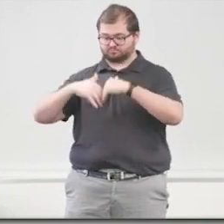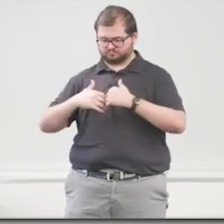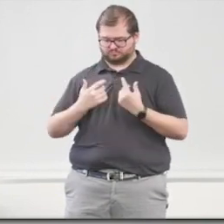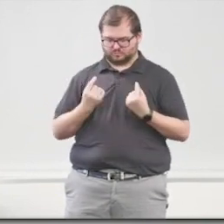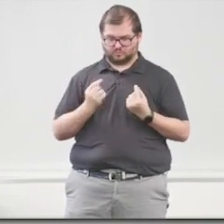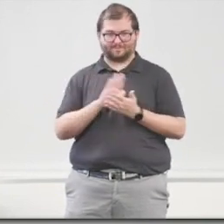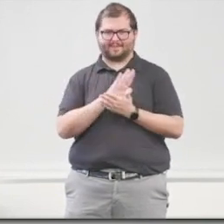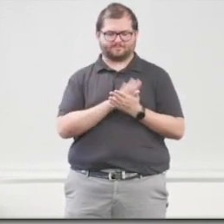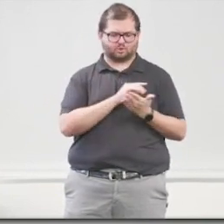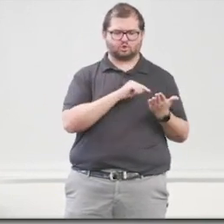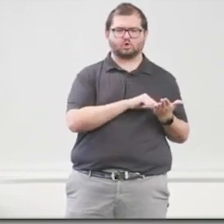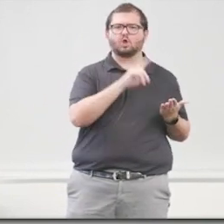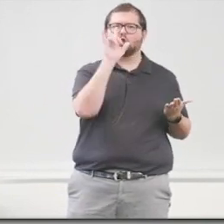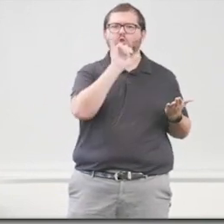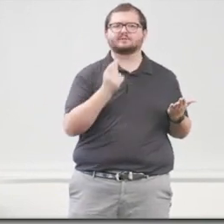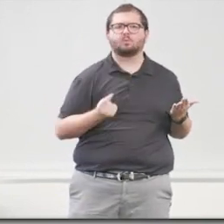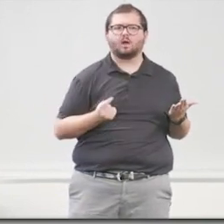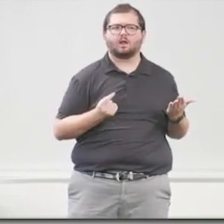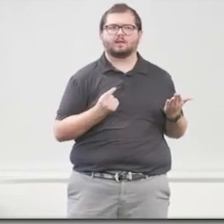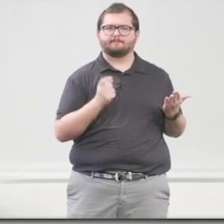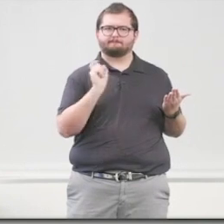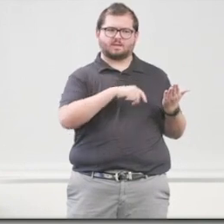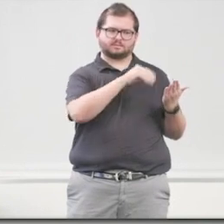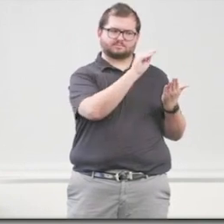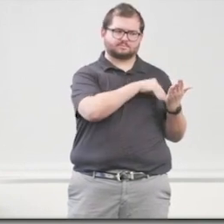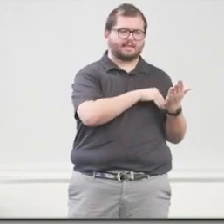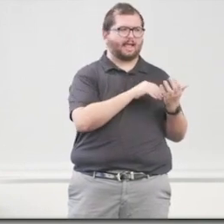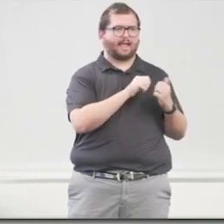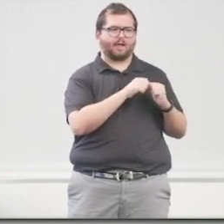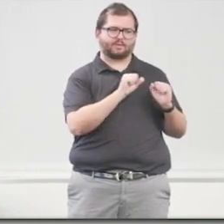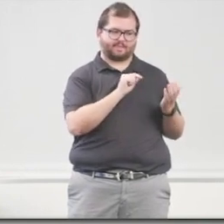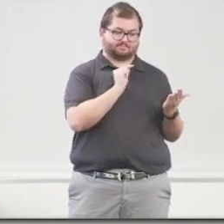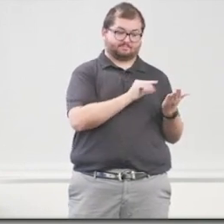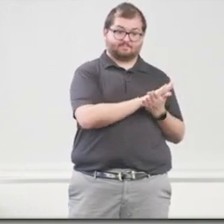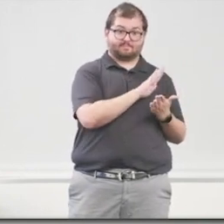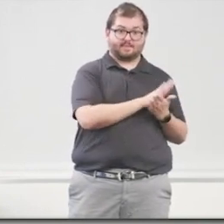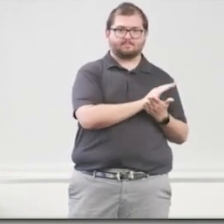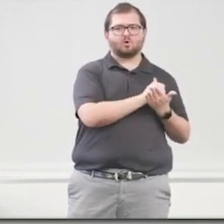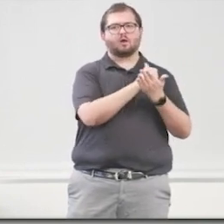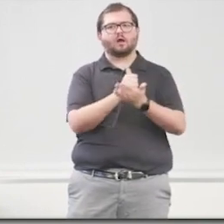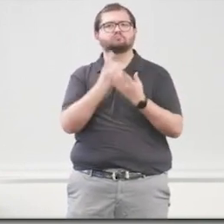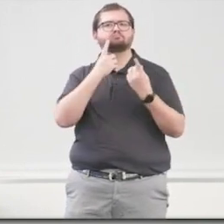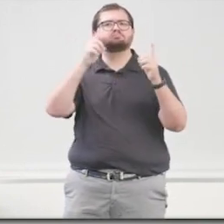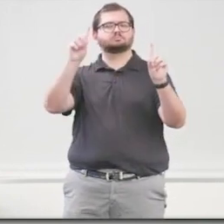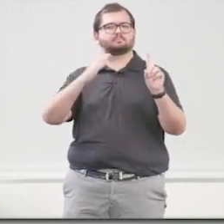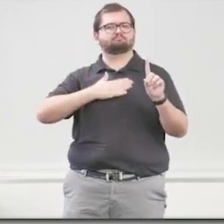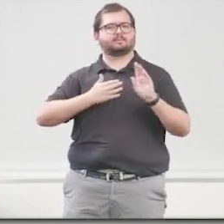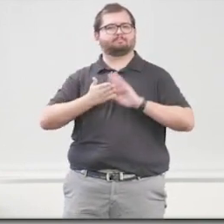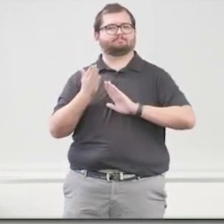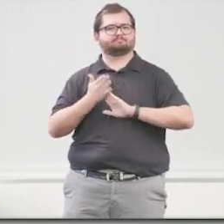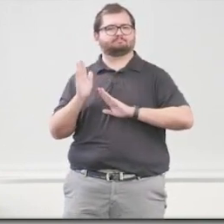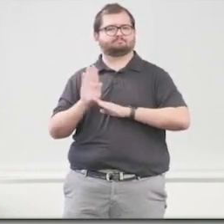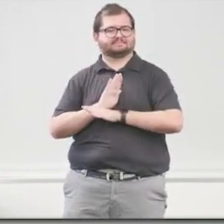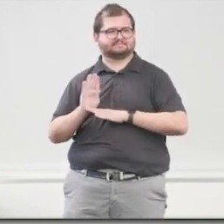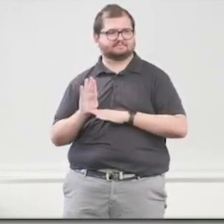look like? What are your mission essential functions and how do you deal with those when you don't have technology available and make sure that's built